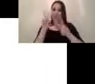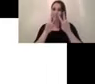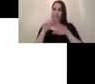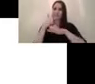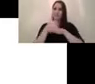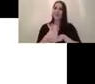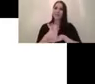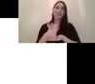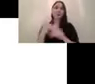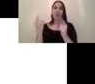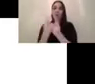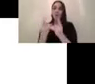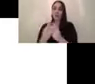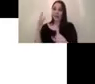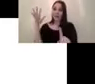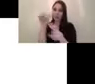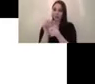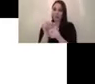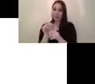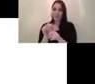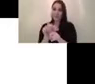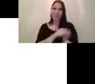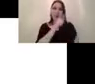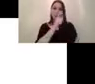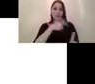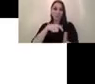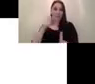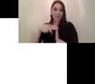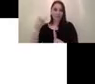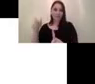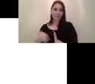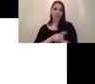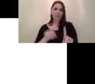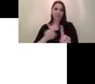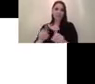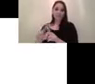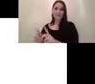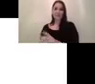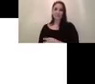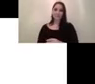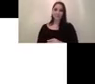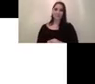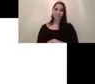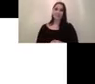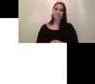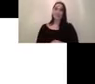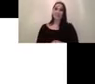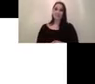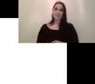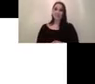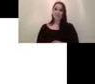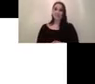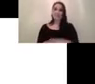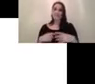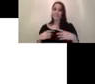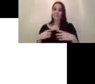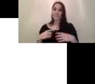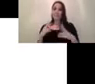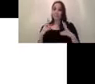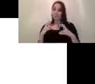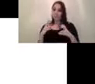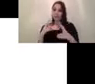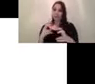The subjects were pedestrians, vehicles, and the fruit flies. So after submitting my thesis, I joined a short project